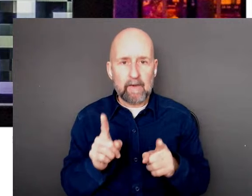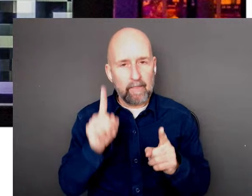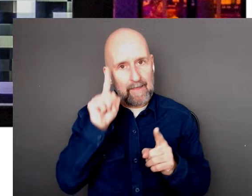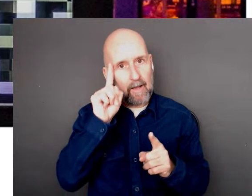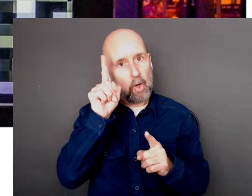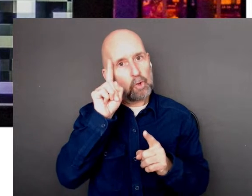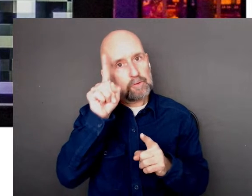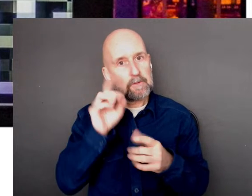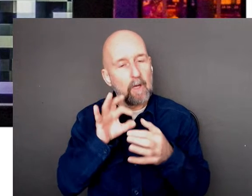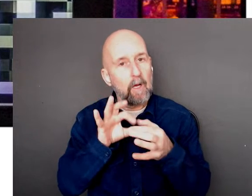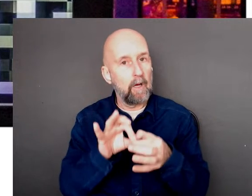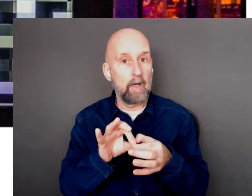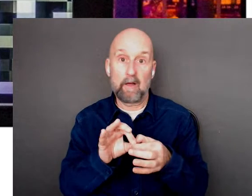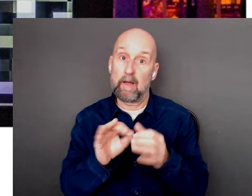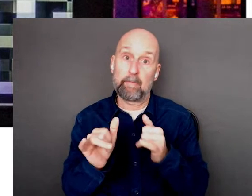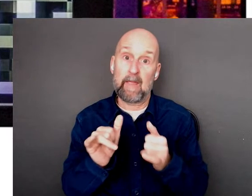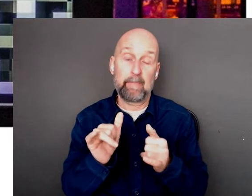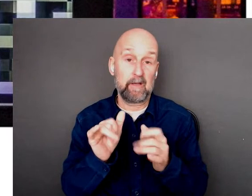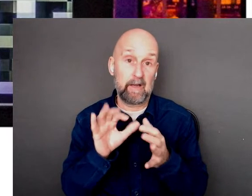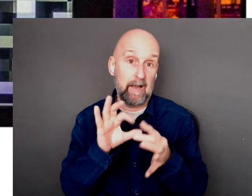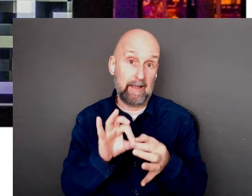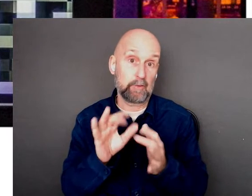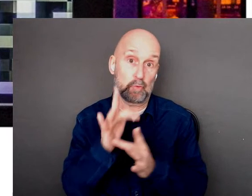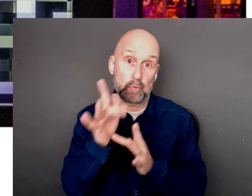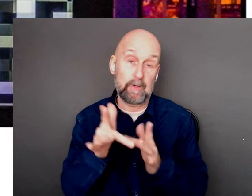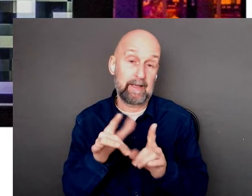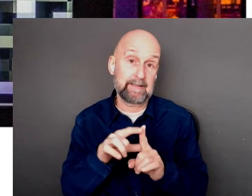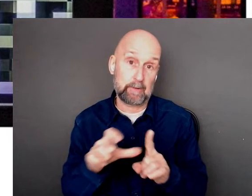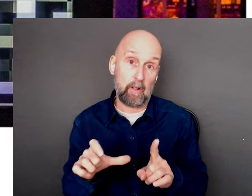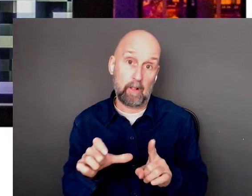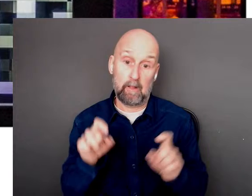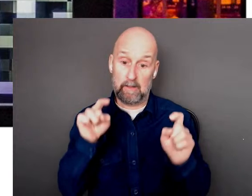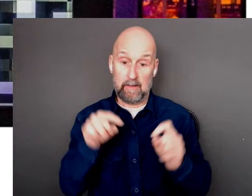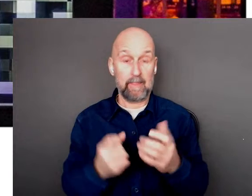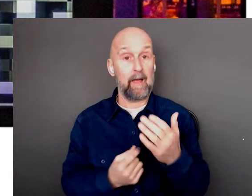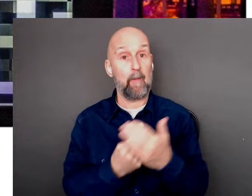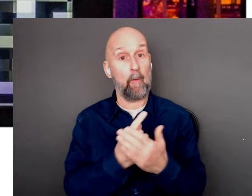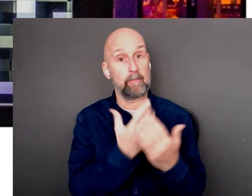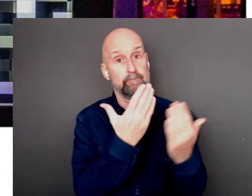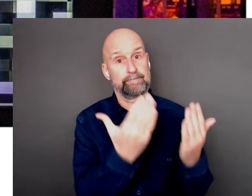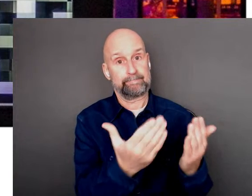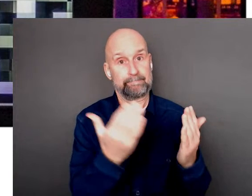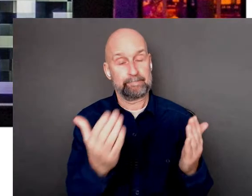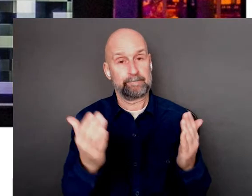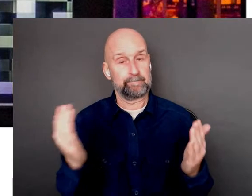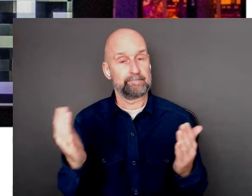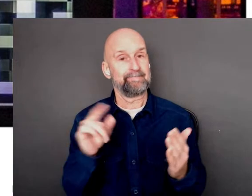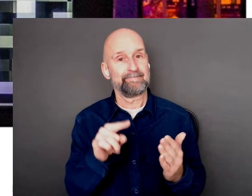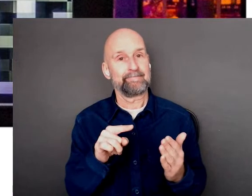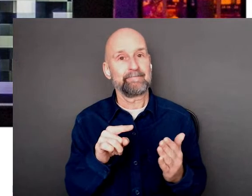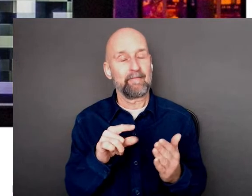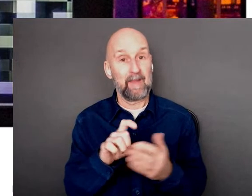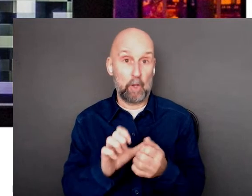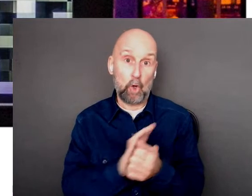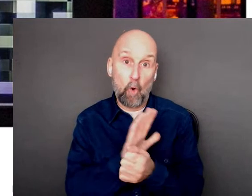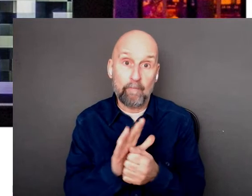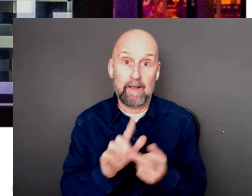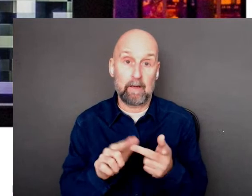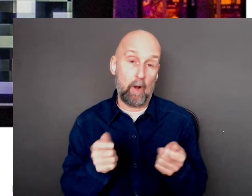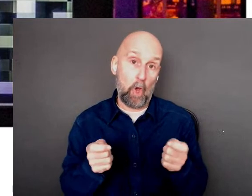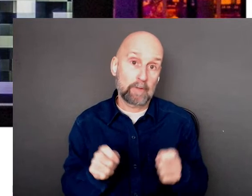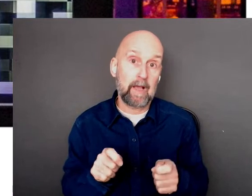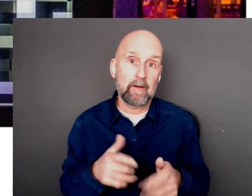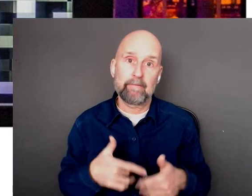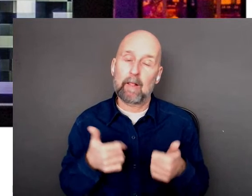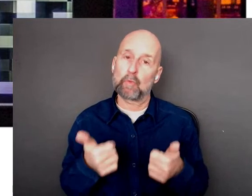only digital, but still in this moment in COVID and lockdown, it felt great for us to do that, I